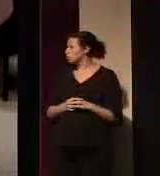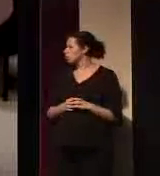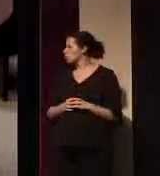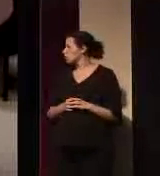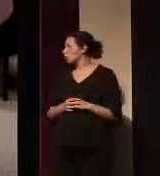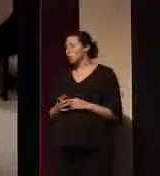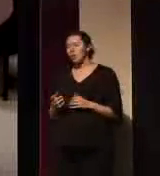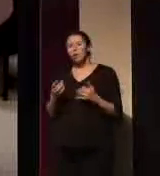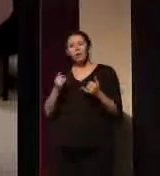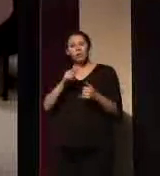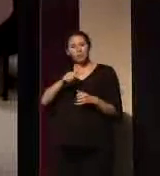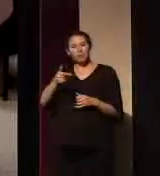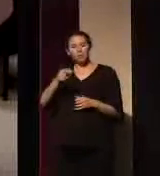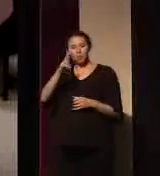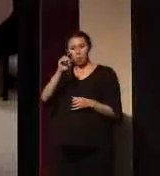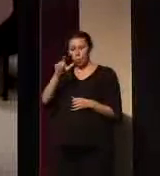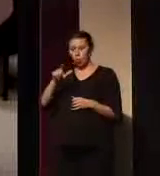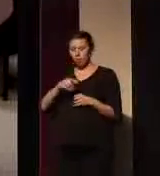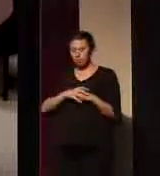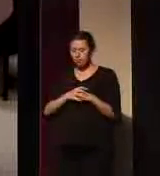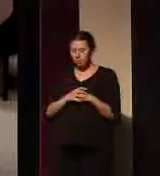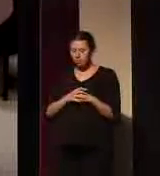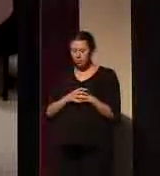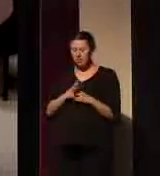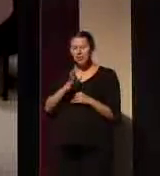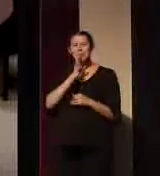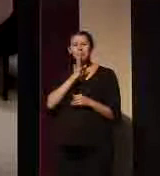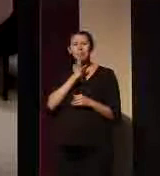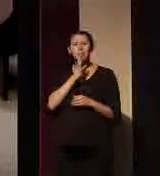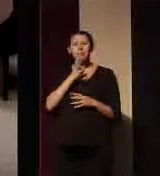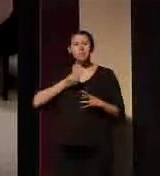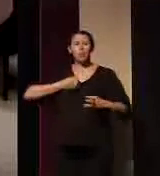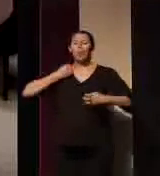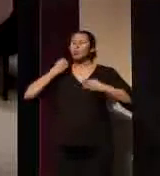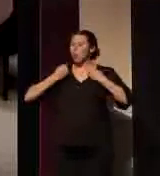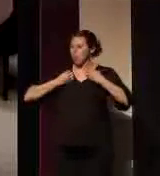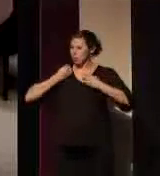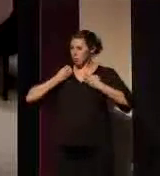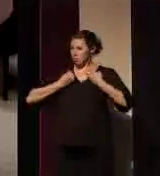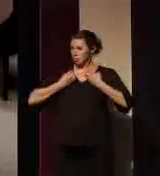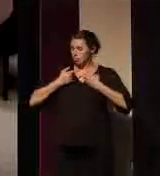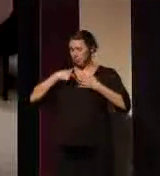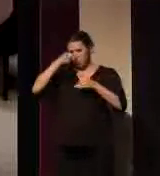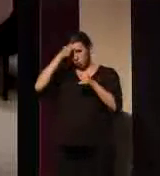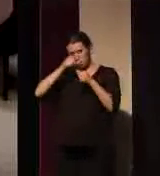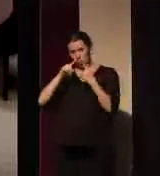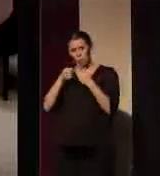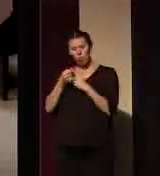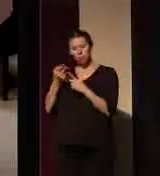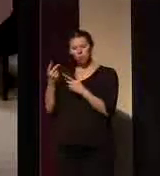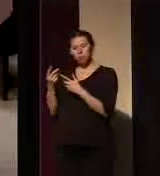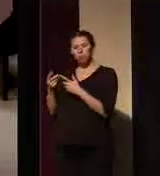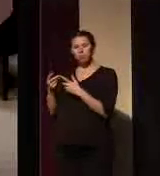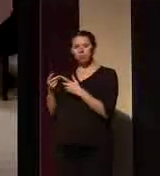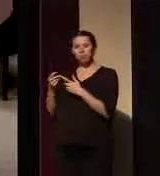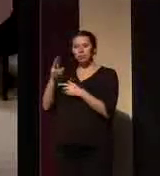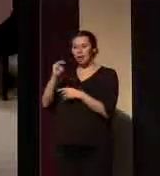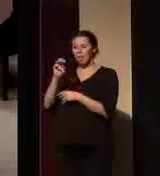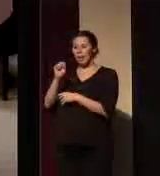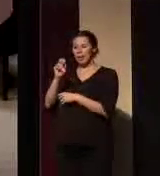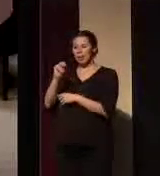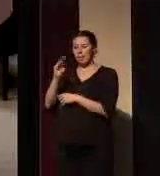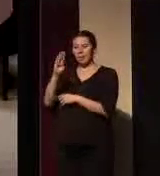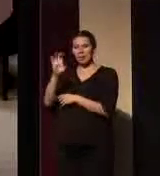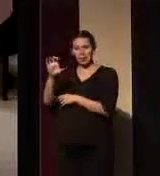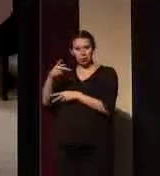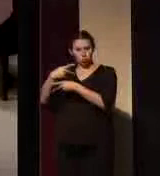Speaking on the emotional level, I remember when I was with a production group at MSNBC, and